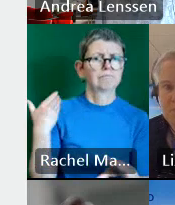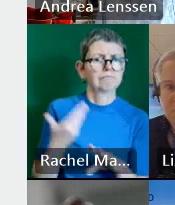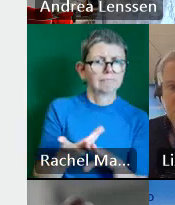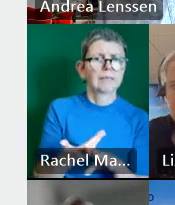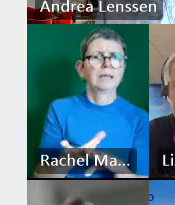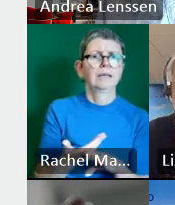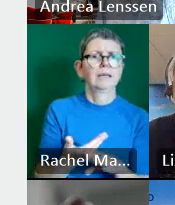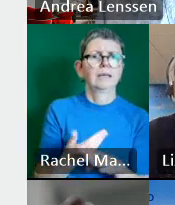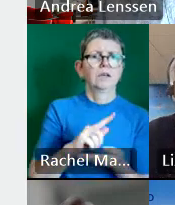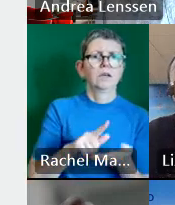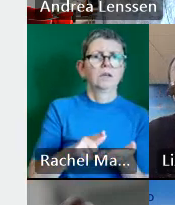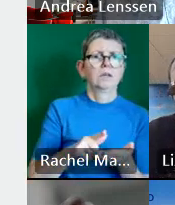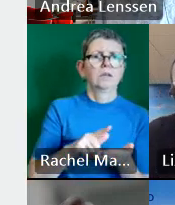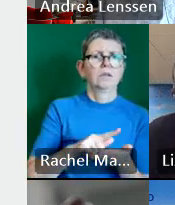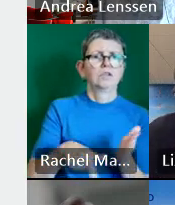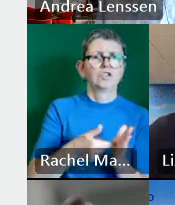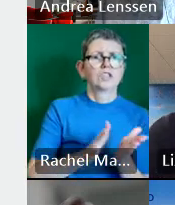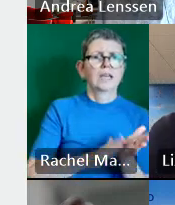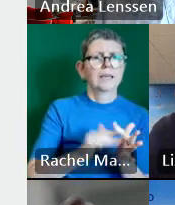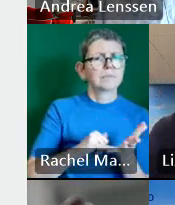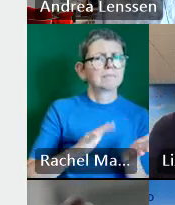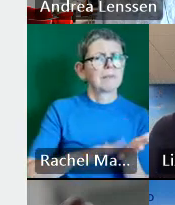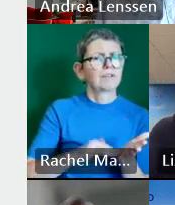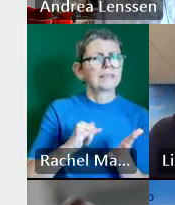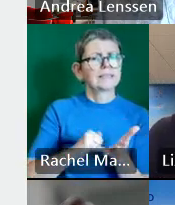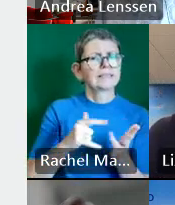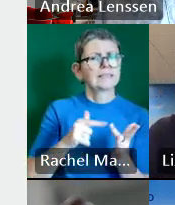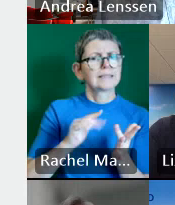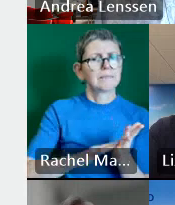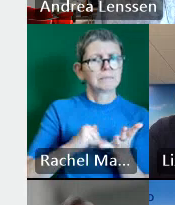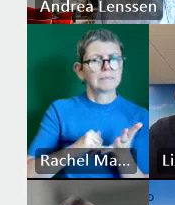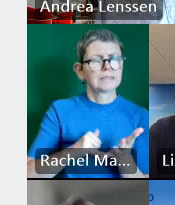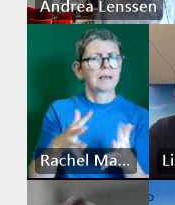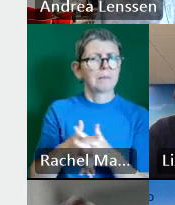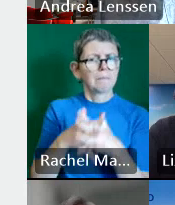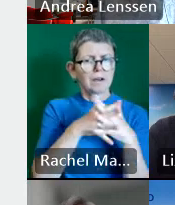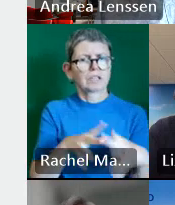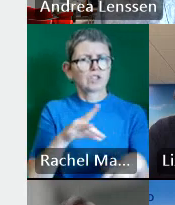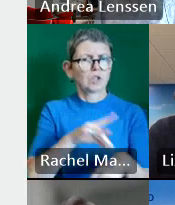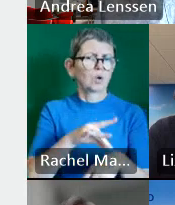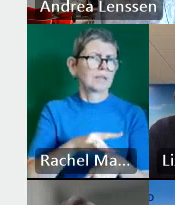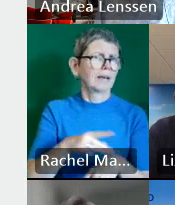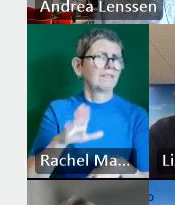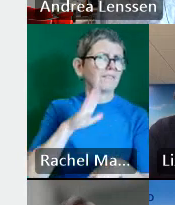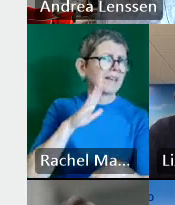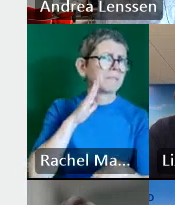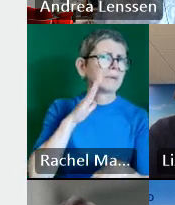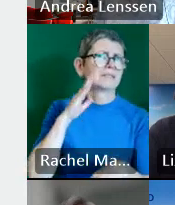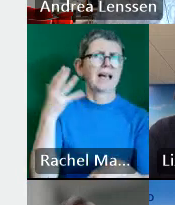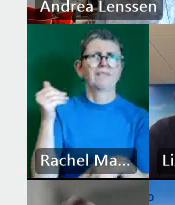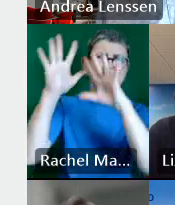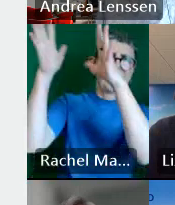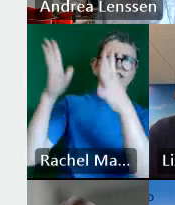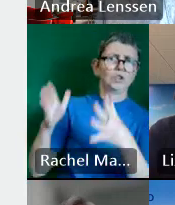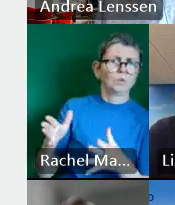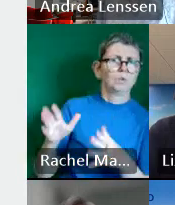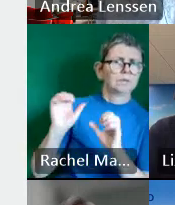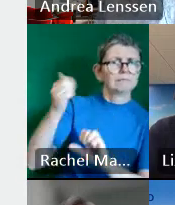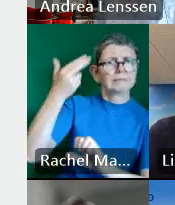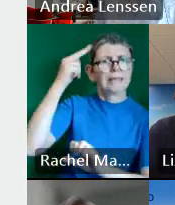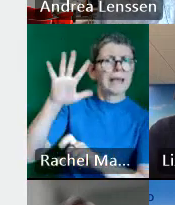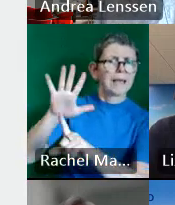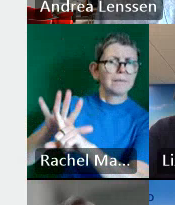is an American physician. A lot of you probably have heard of him. There were statues of him. He's known as the father of modern